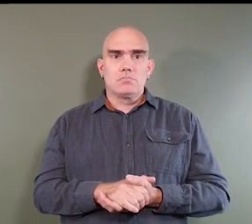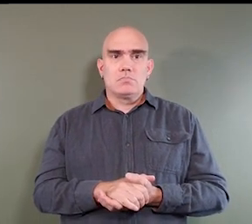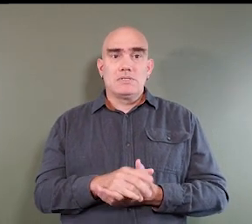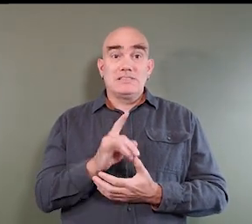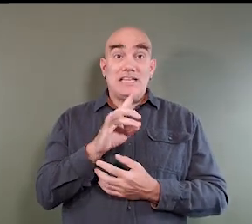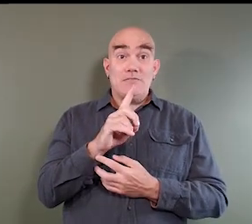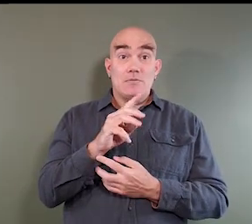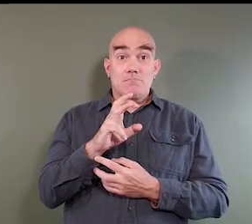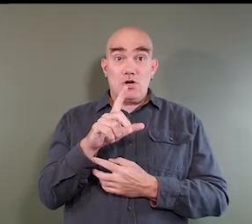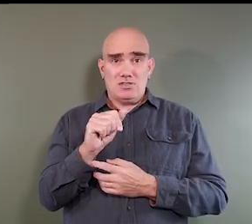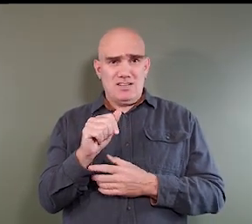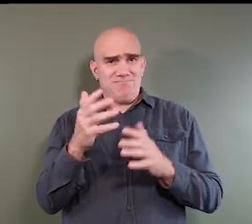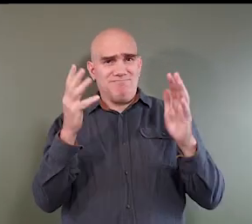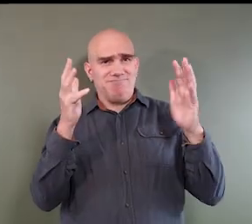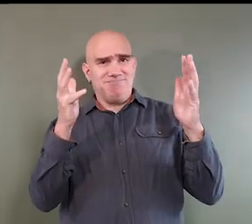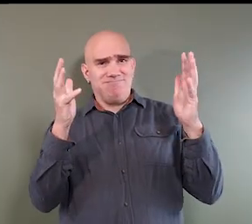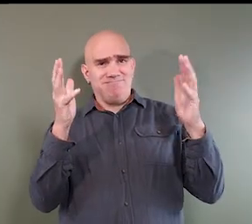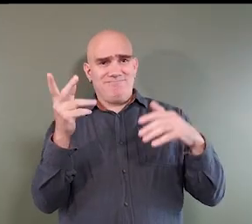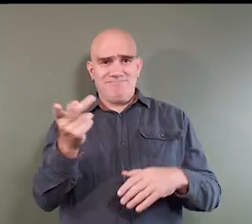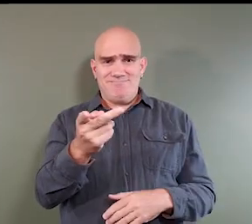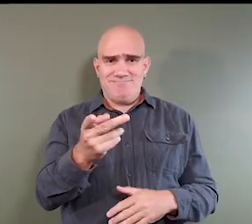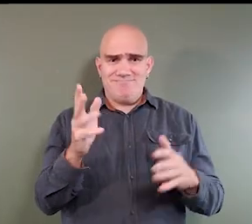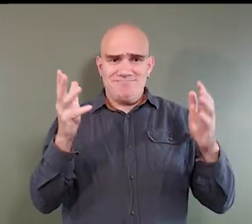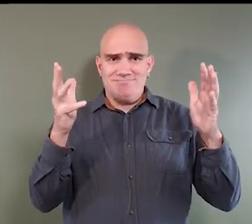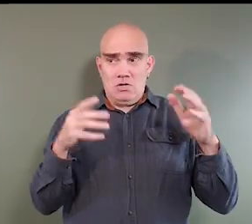David, Marcela, cheers to you guys.